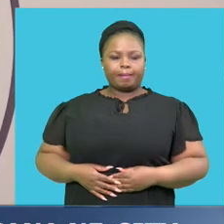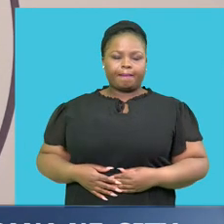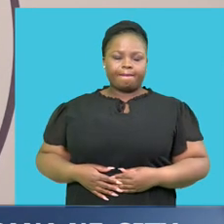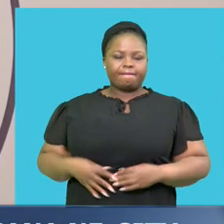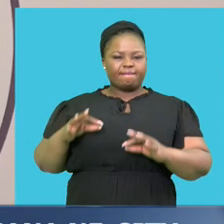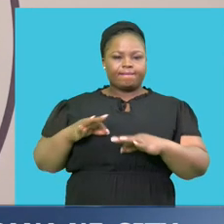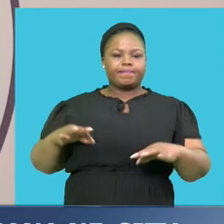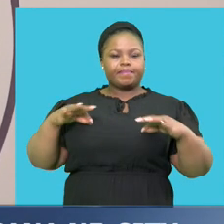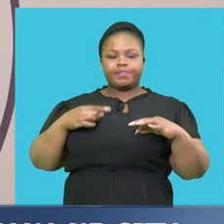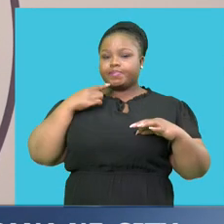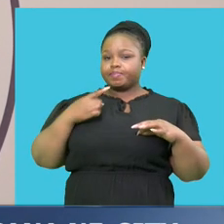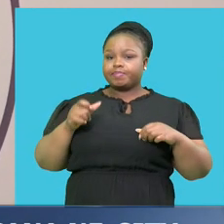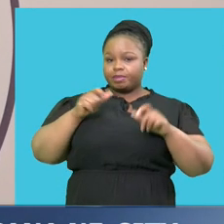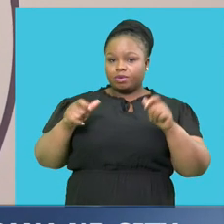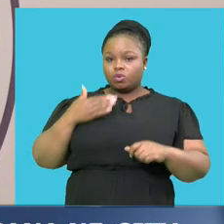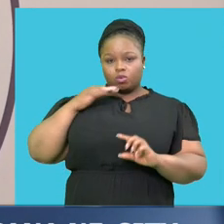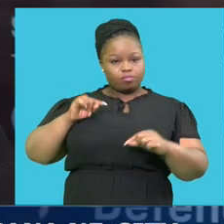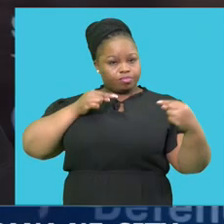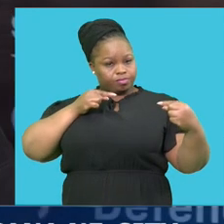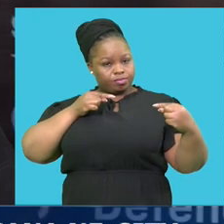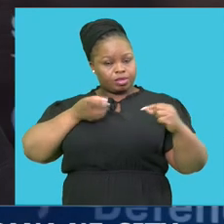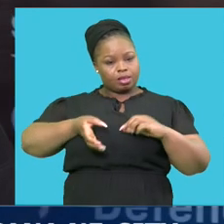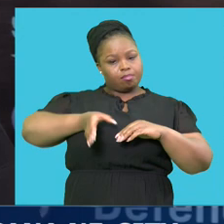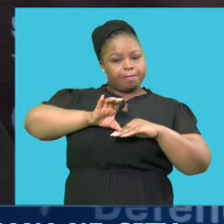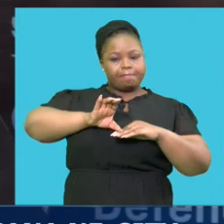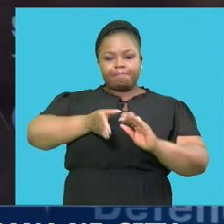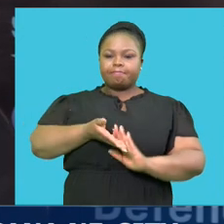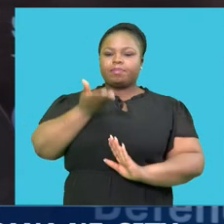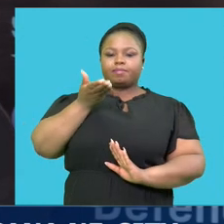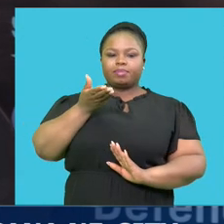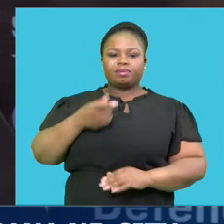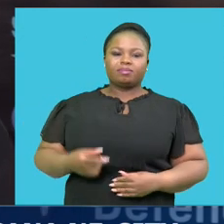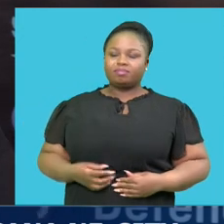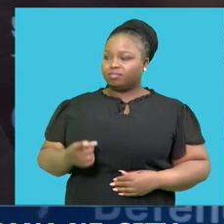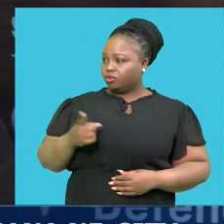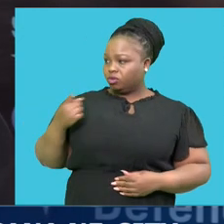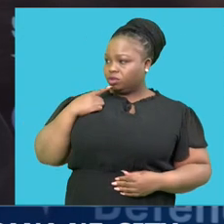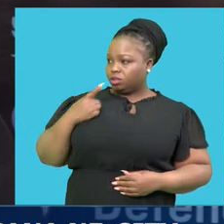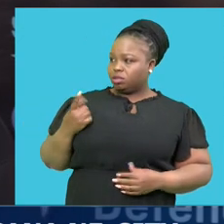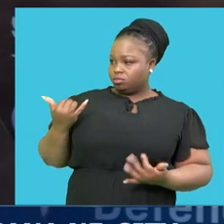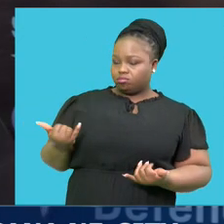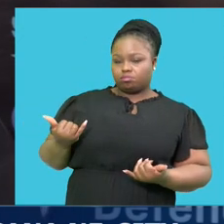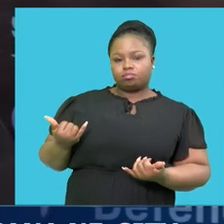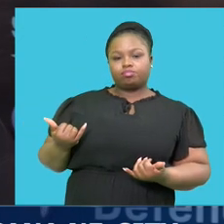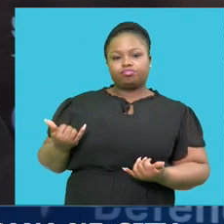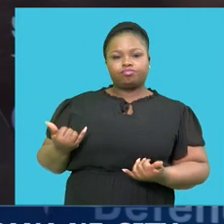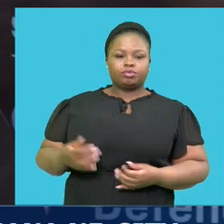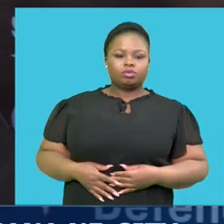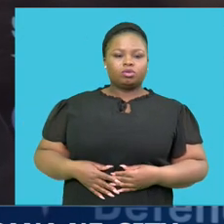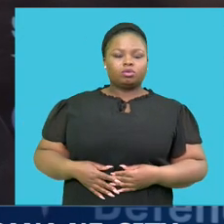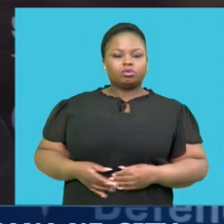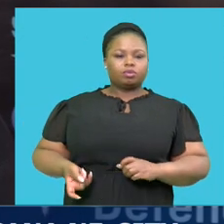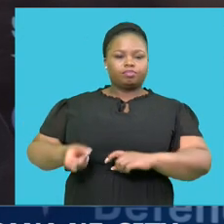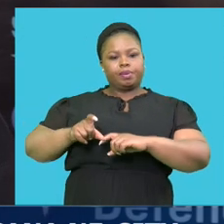mayor has called those who oppose the surcharge stooges. So in what you have here are stooges as